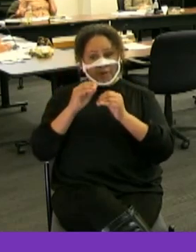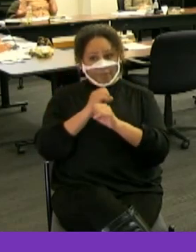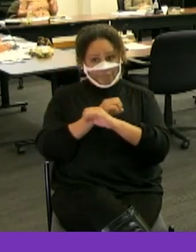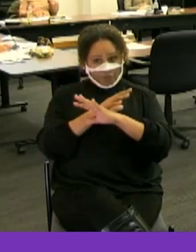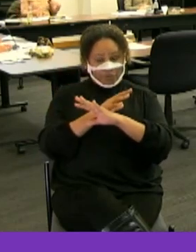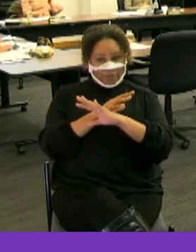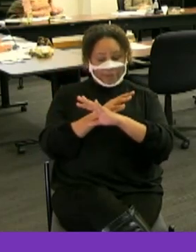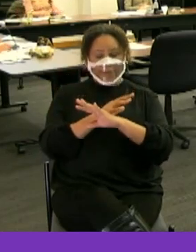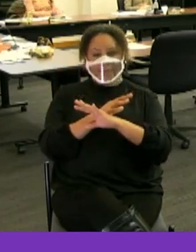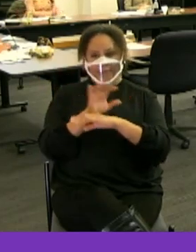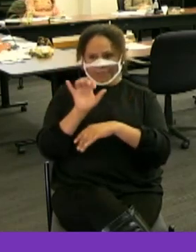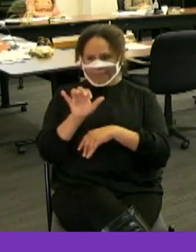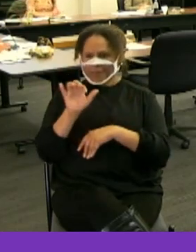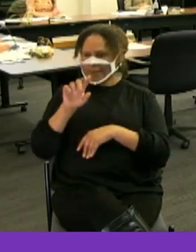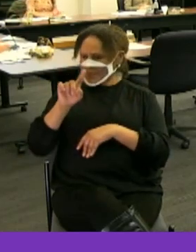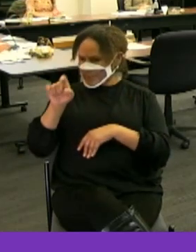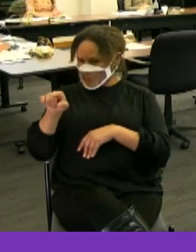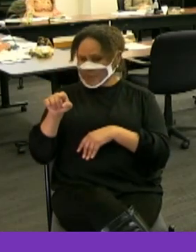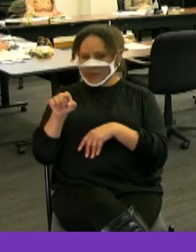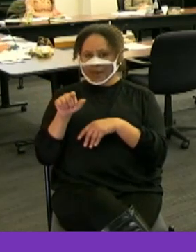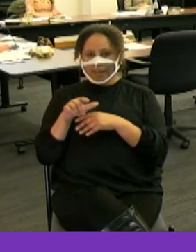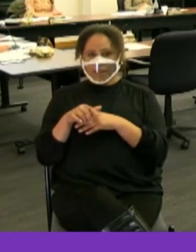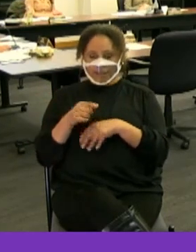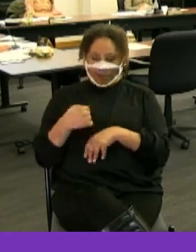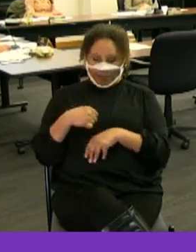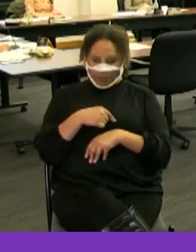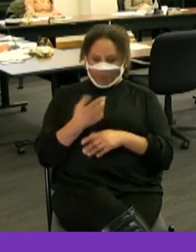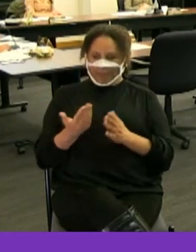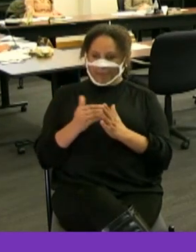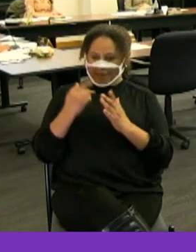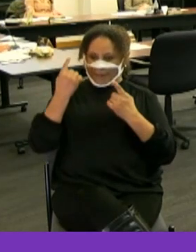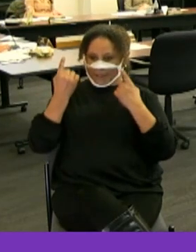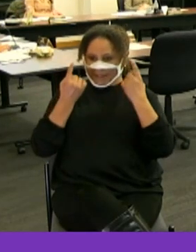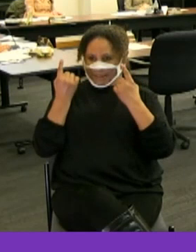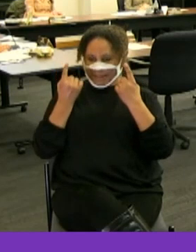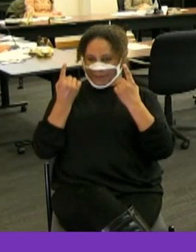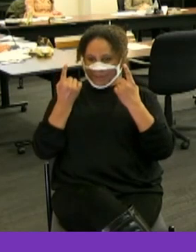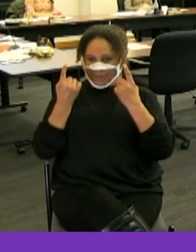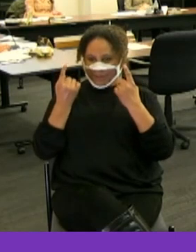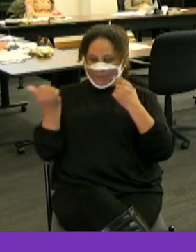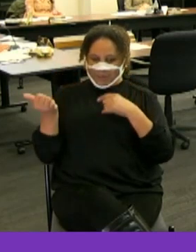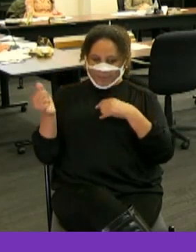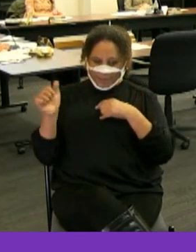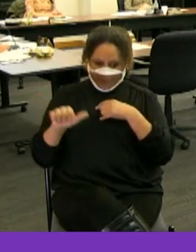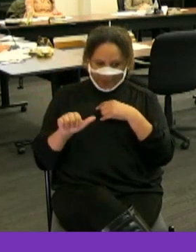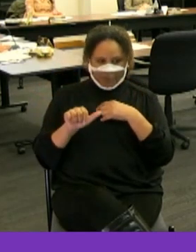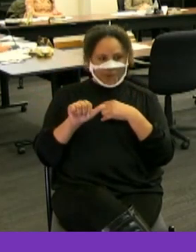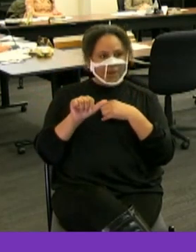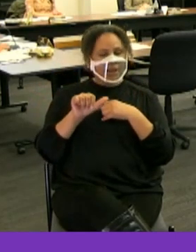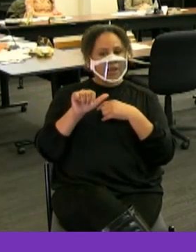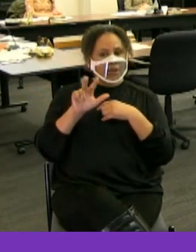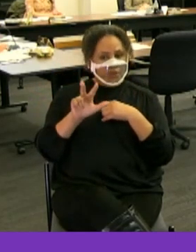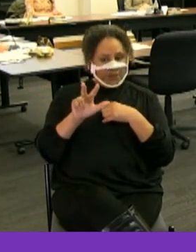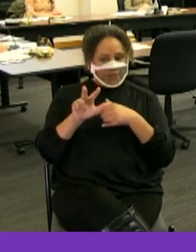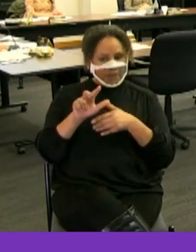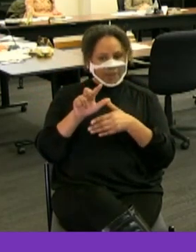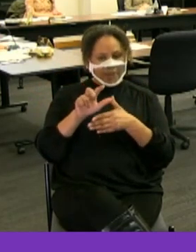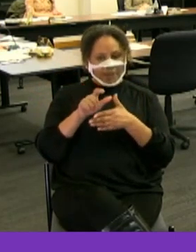virtually, that's what I'm asking, that we reconsider tabling the $3 tuition